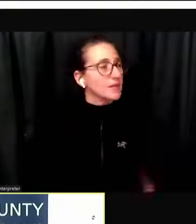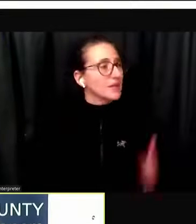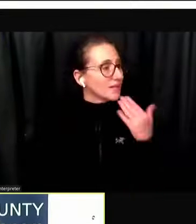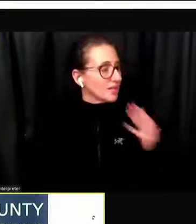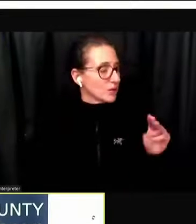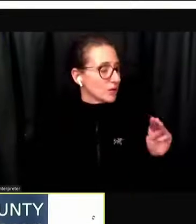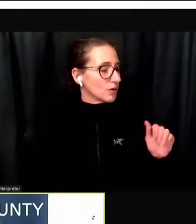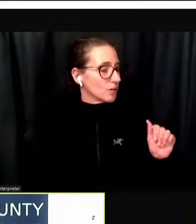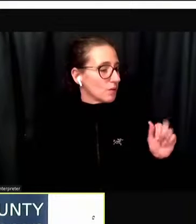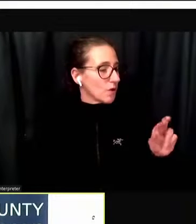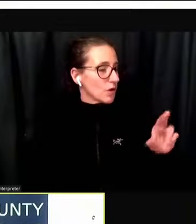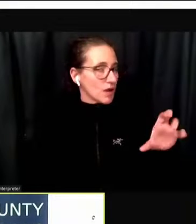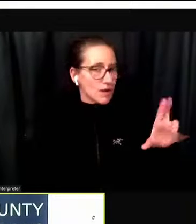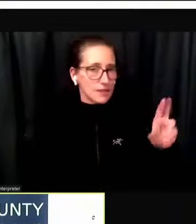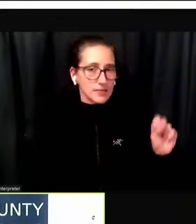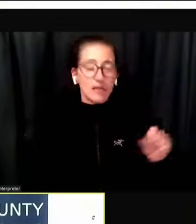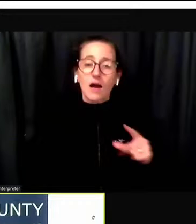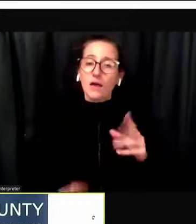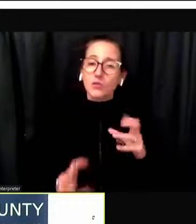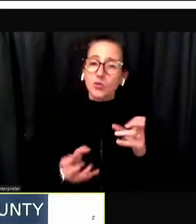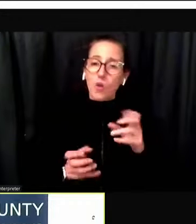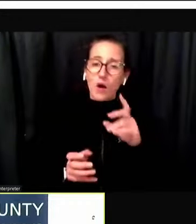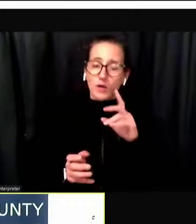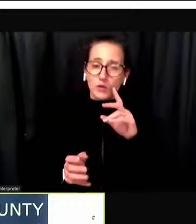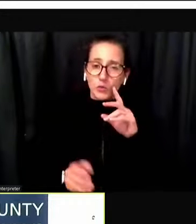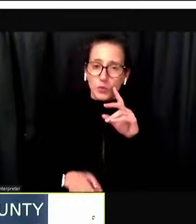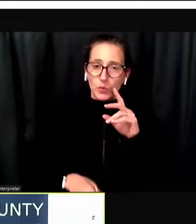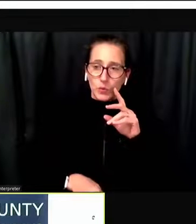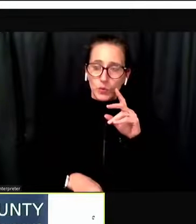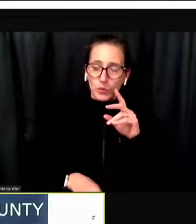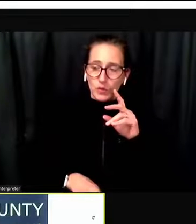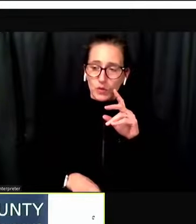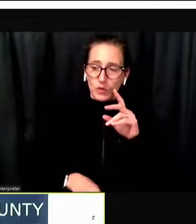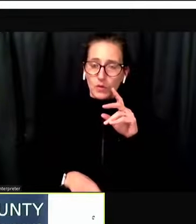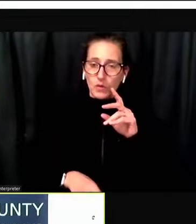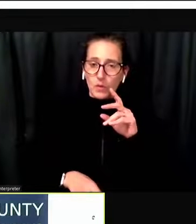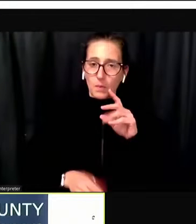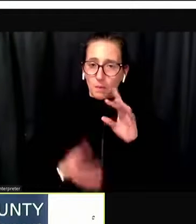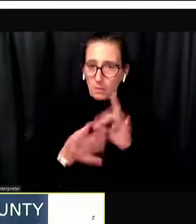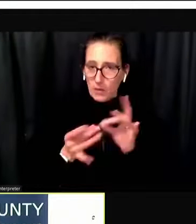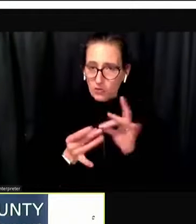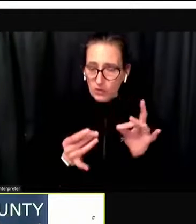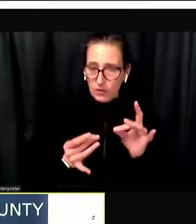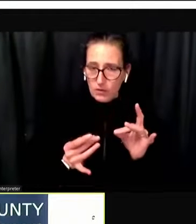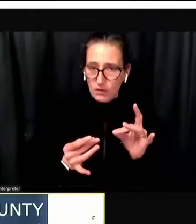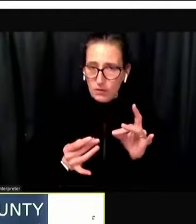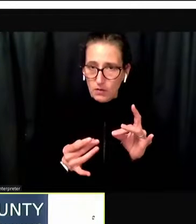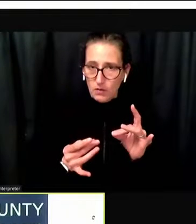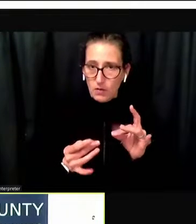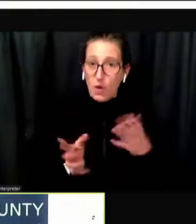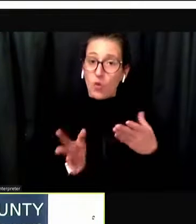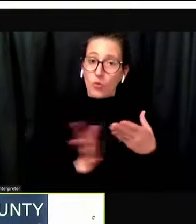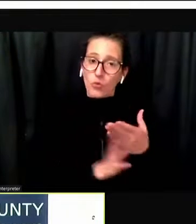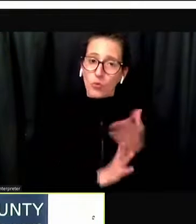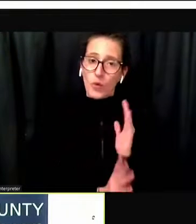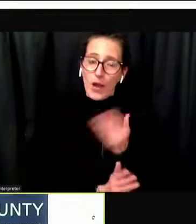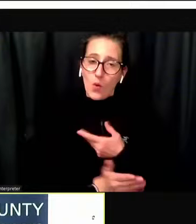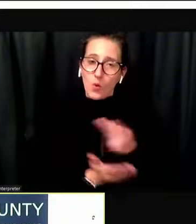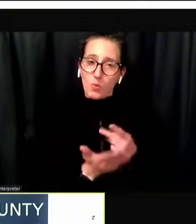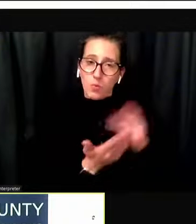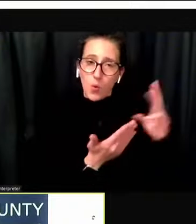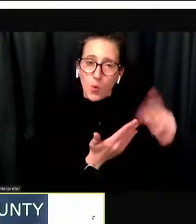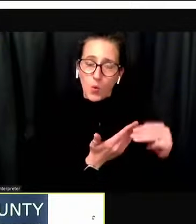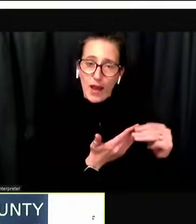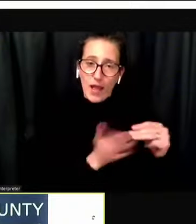I believe through this program series that our staff is noting all of